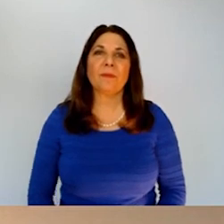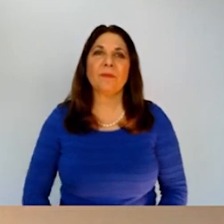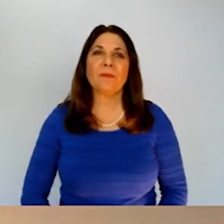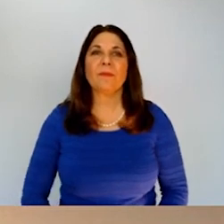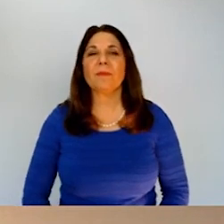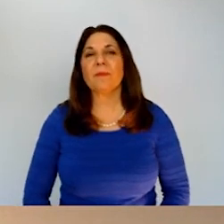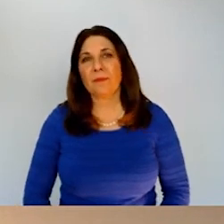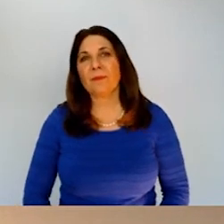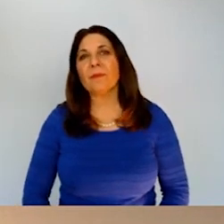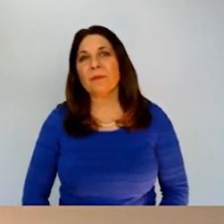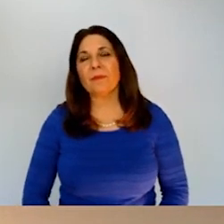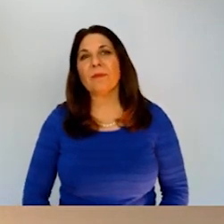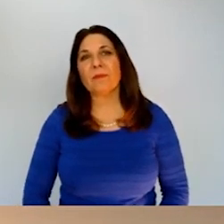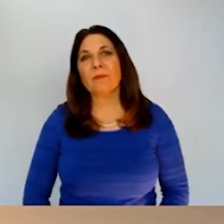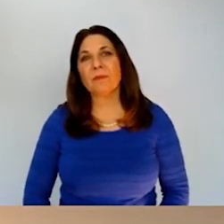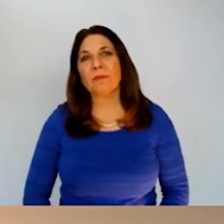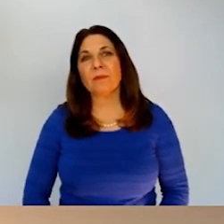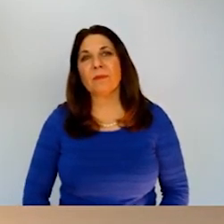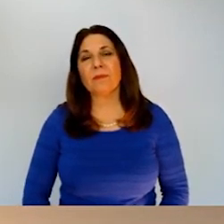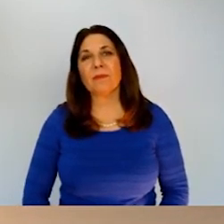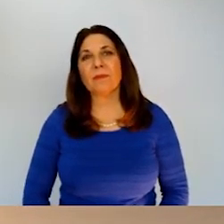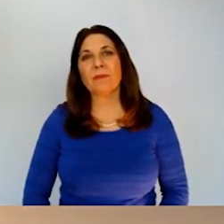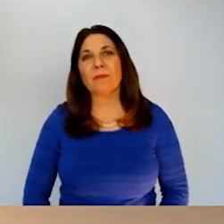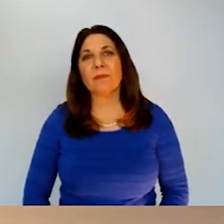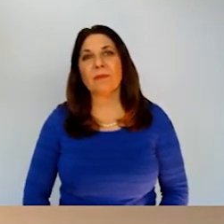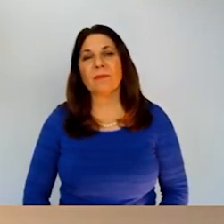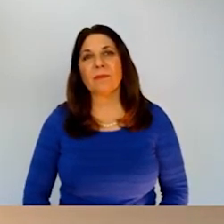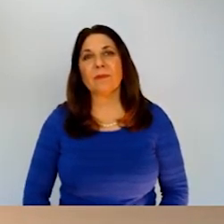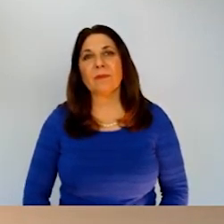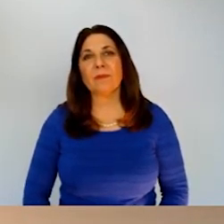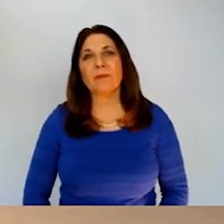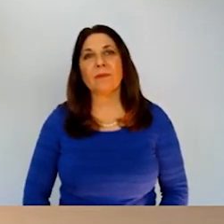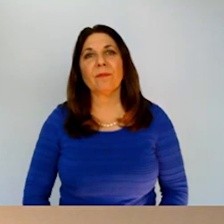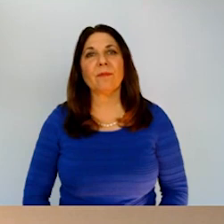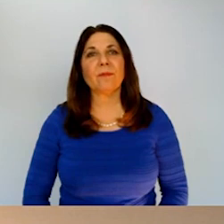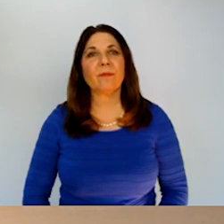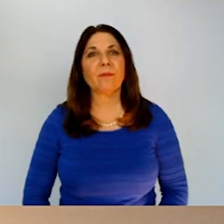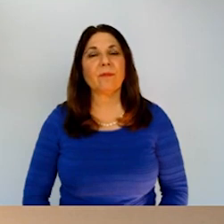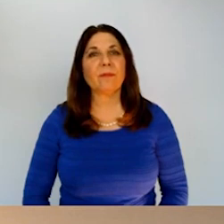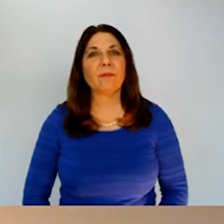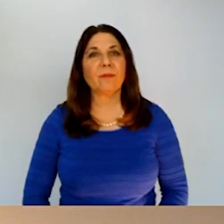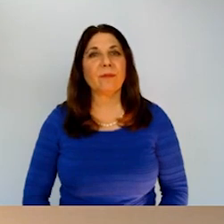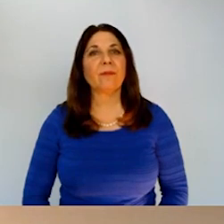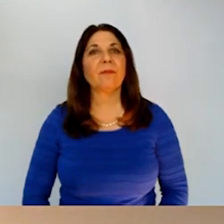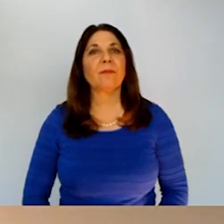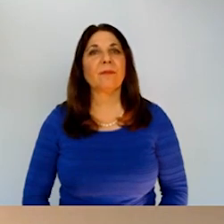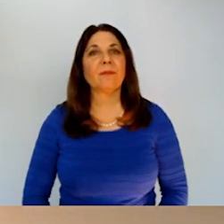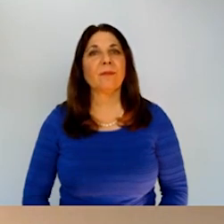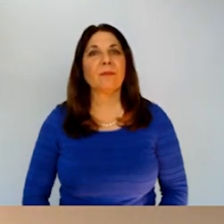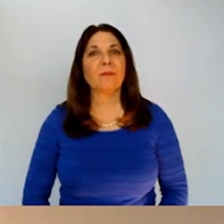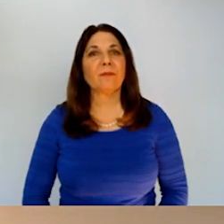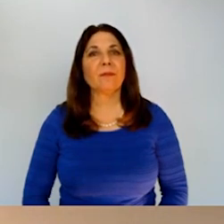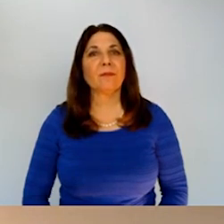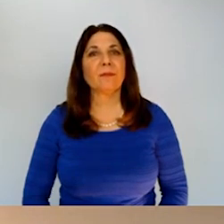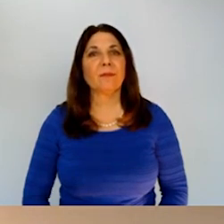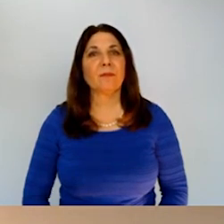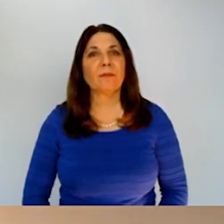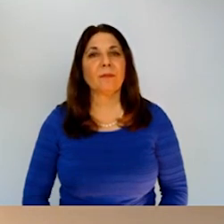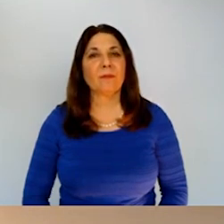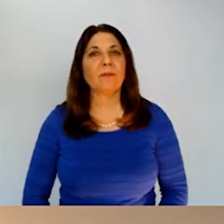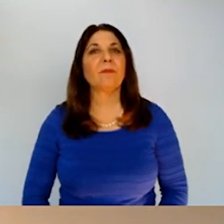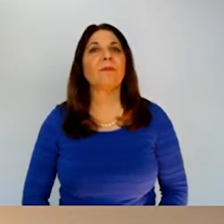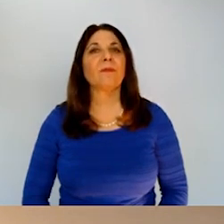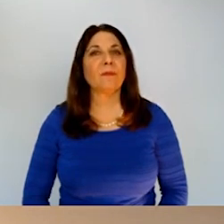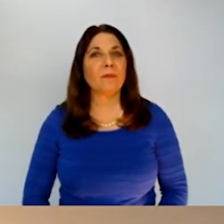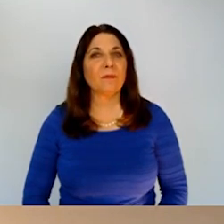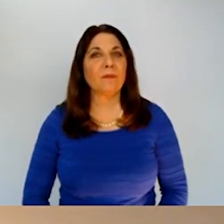an investor. I would do the research on who the investor is. I would prepare them for a meeting. I would make sure that there was a good PowerPoint